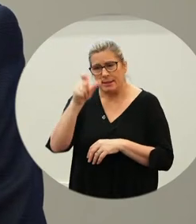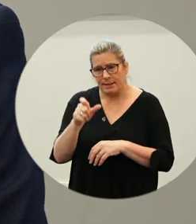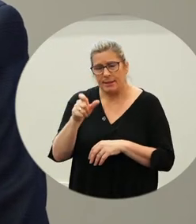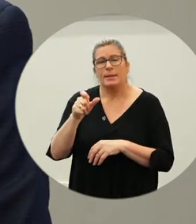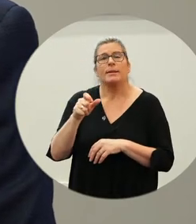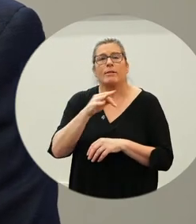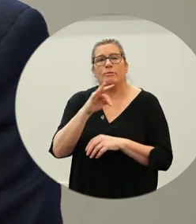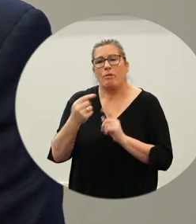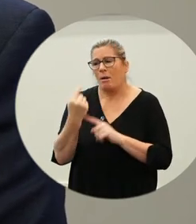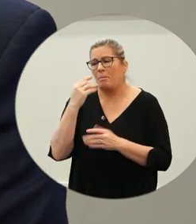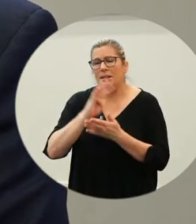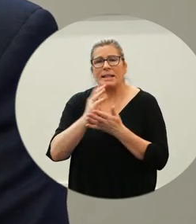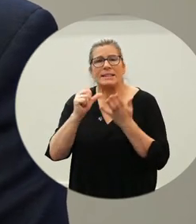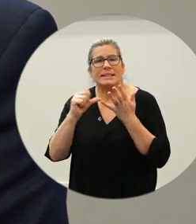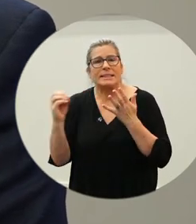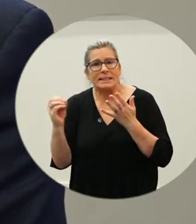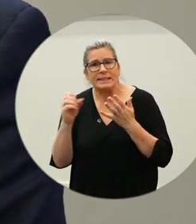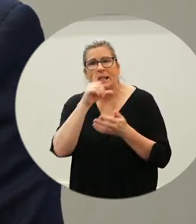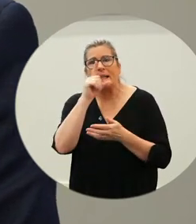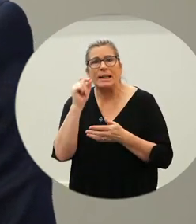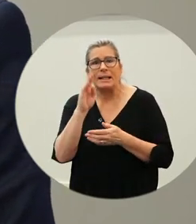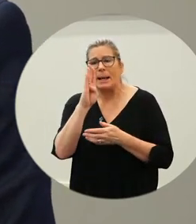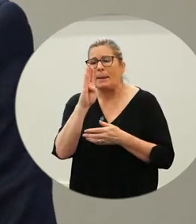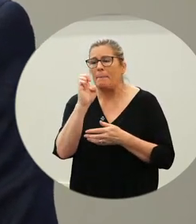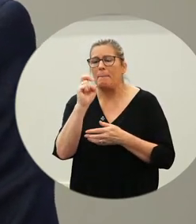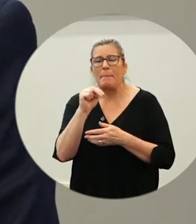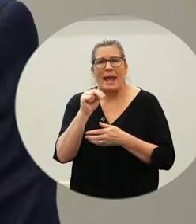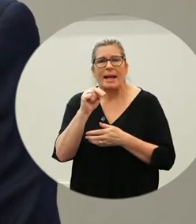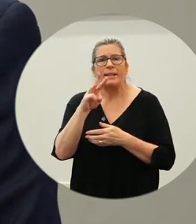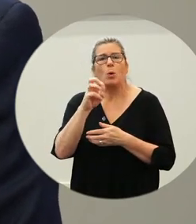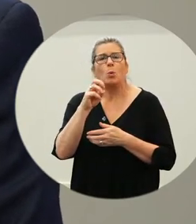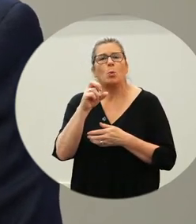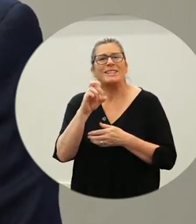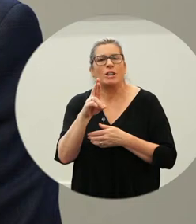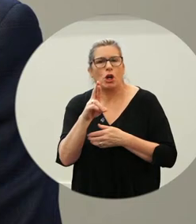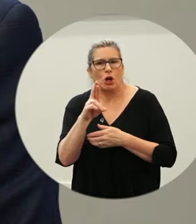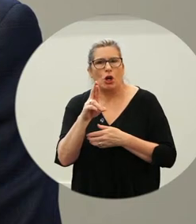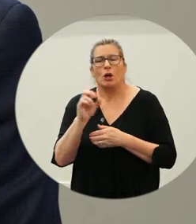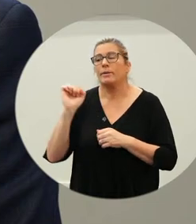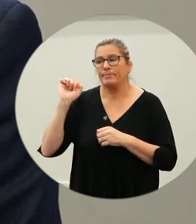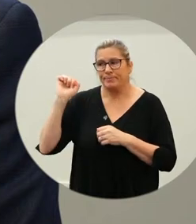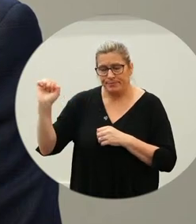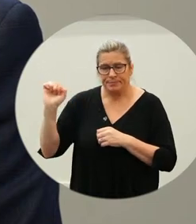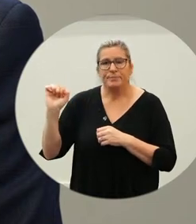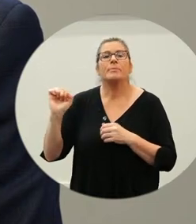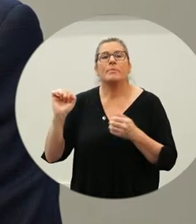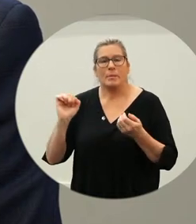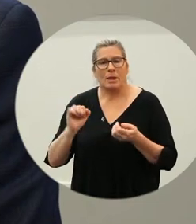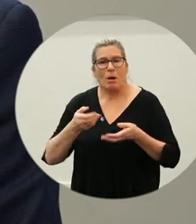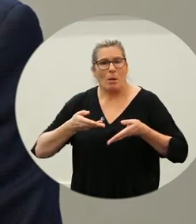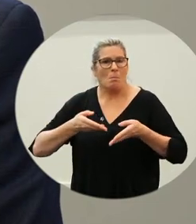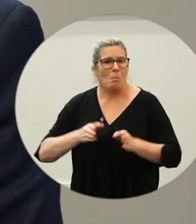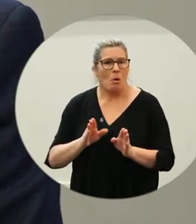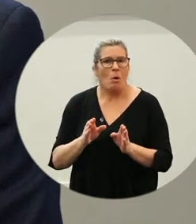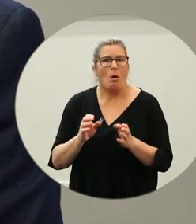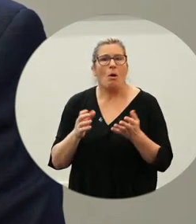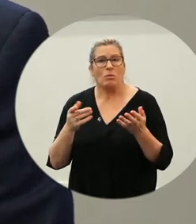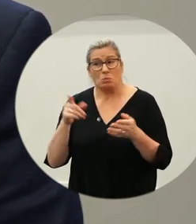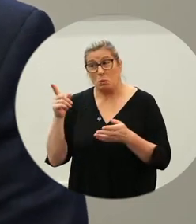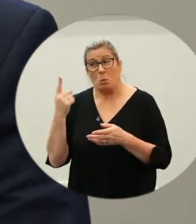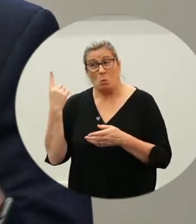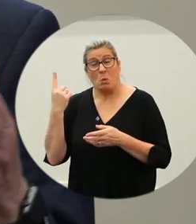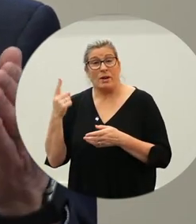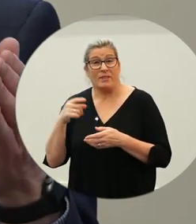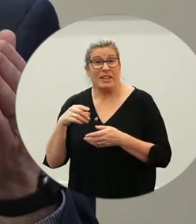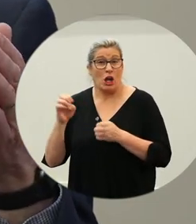of the 1960s called Ben Whittaker. Whittaker was one of the early sociologists